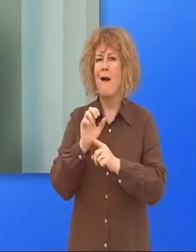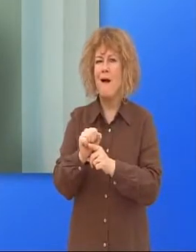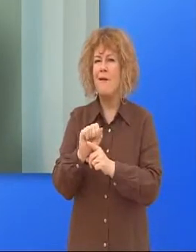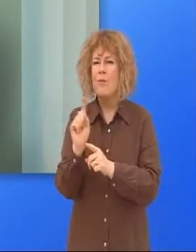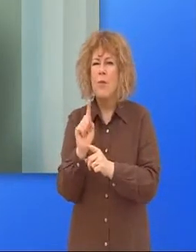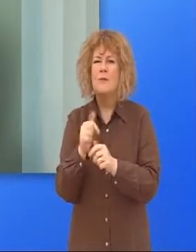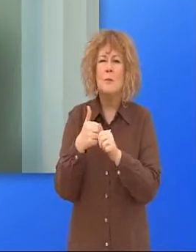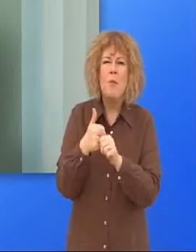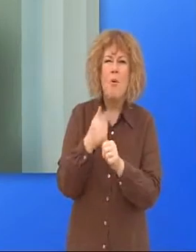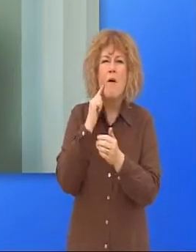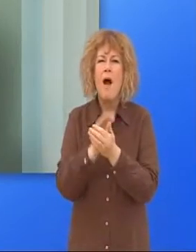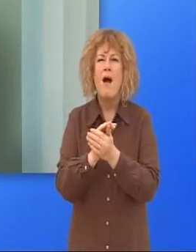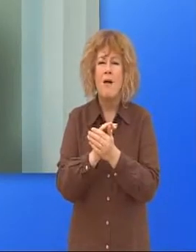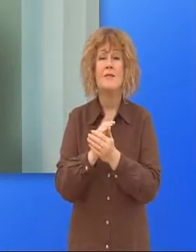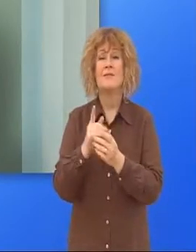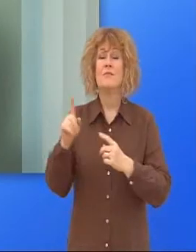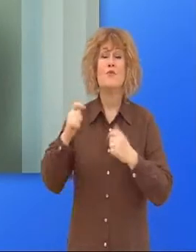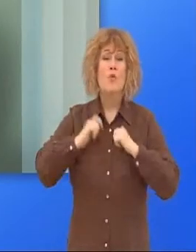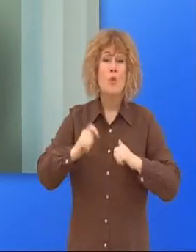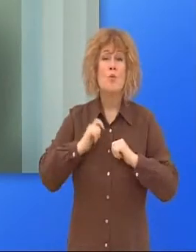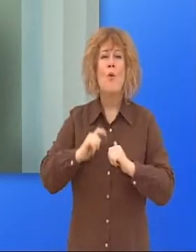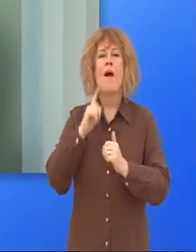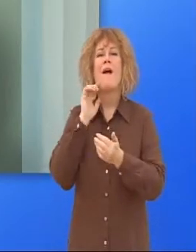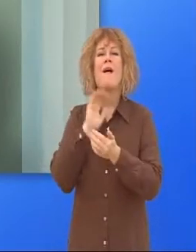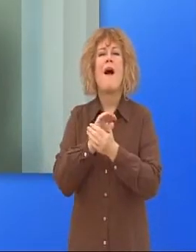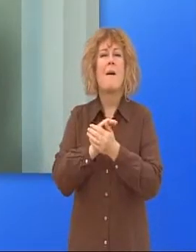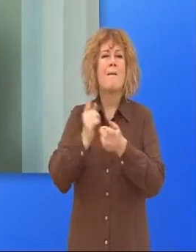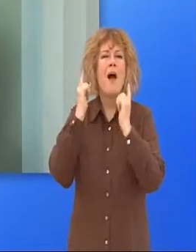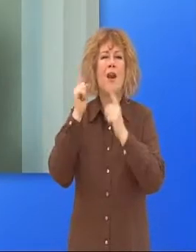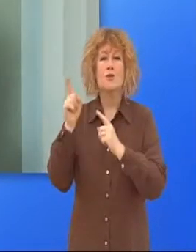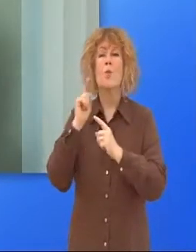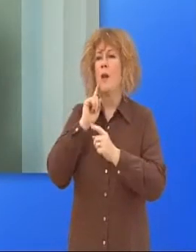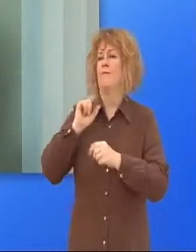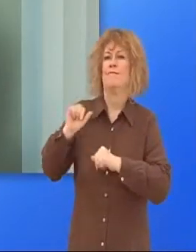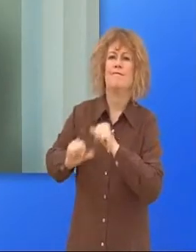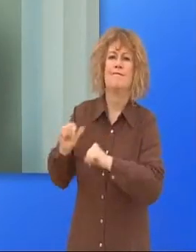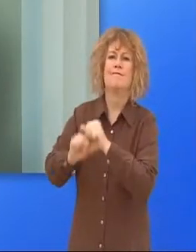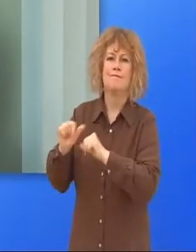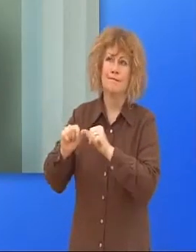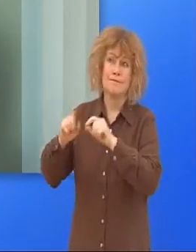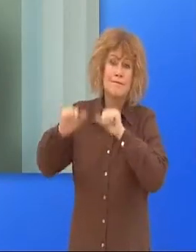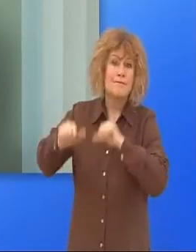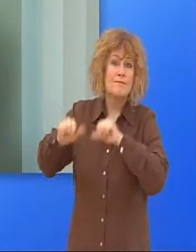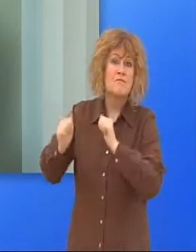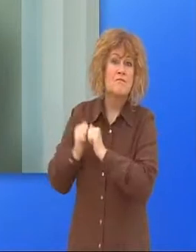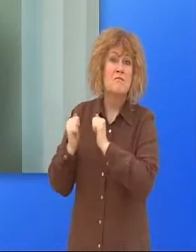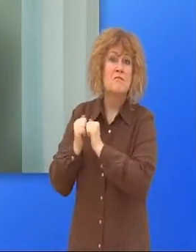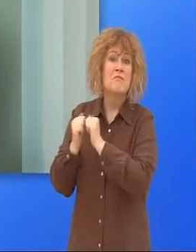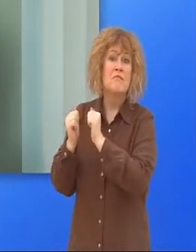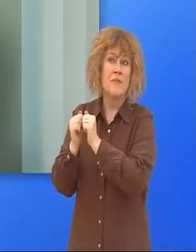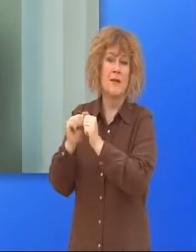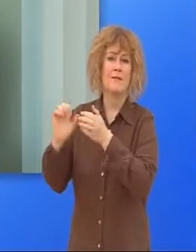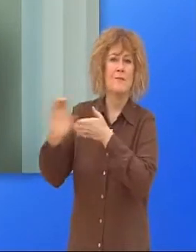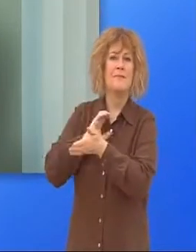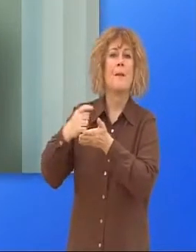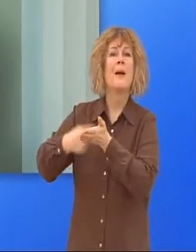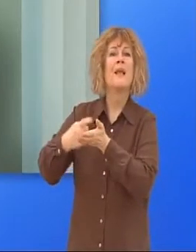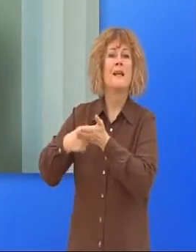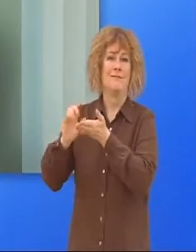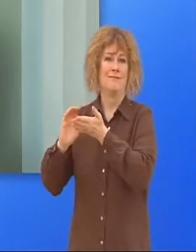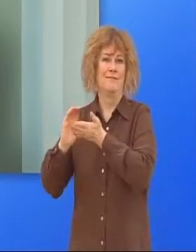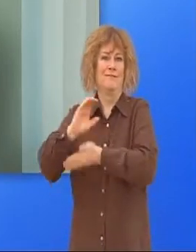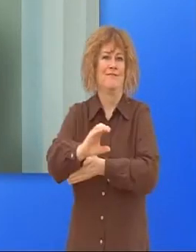what support is required, the social worker or care manager would go ahead and get that support plan authorised and get